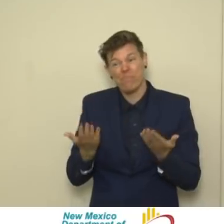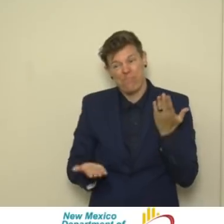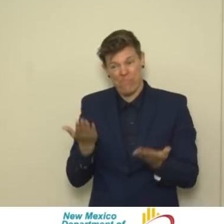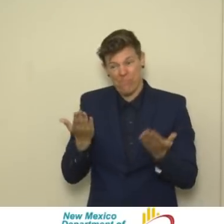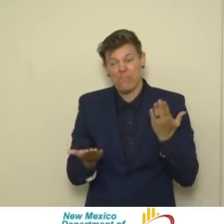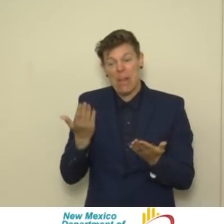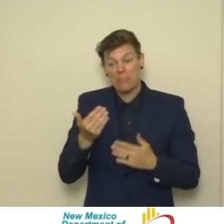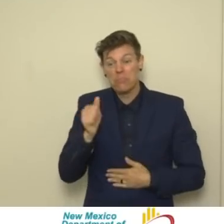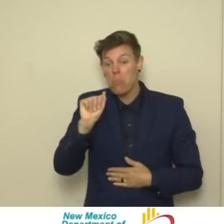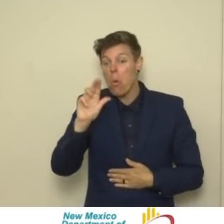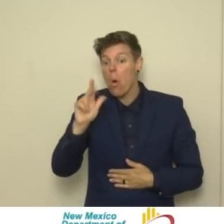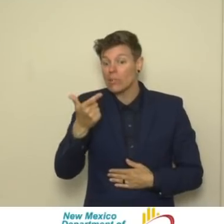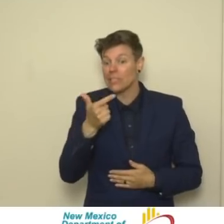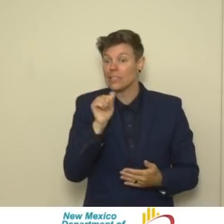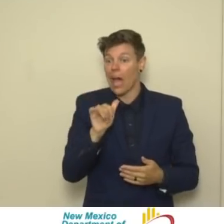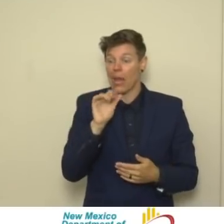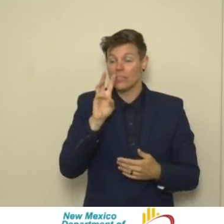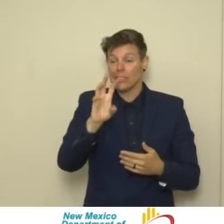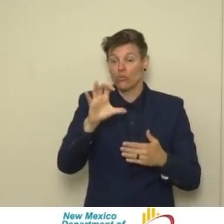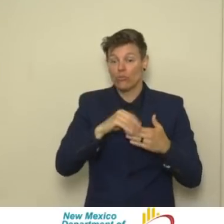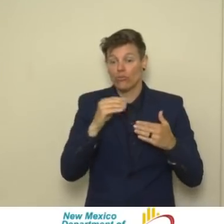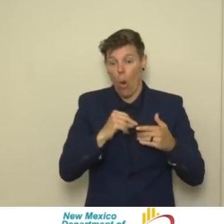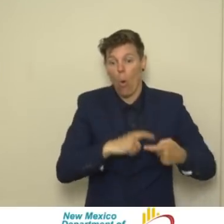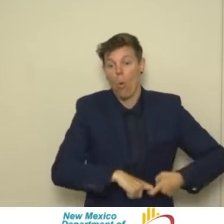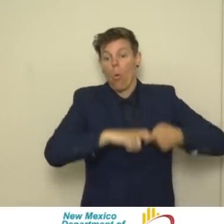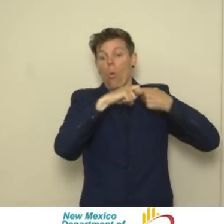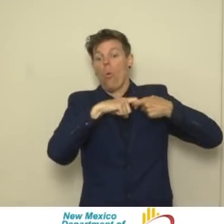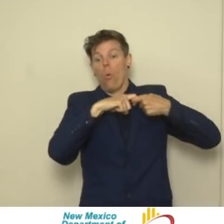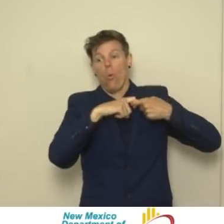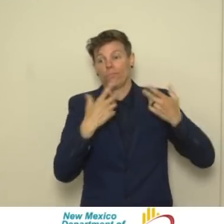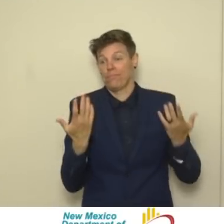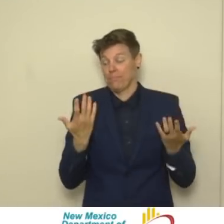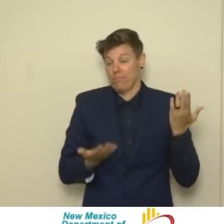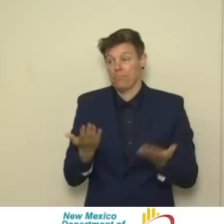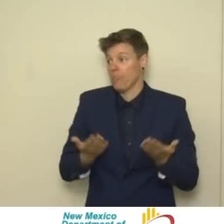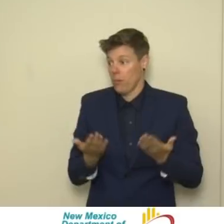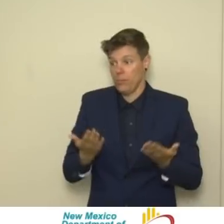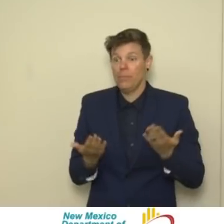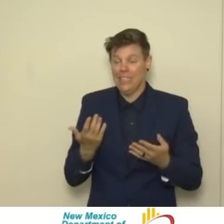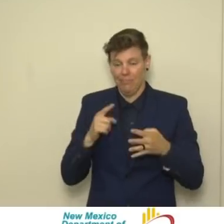and we just want everyone to be aware that that is a possibility.